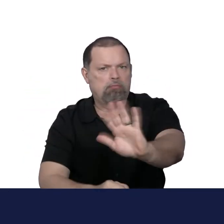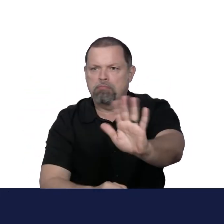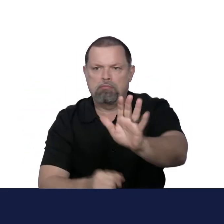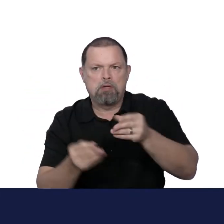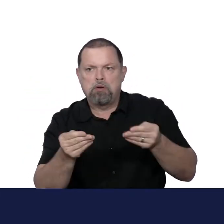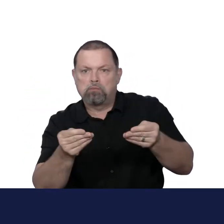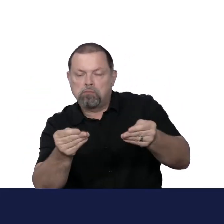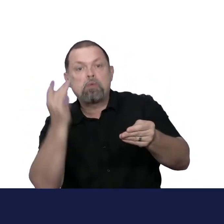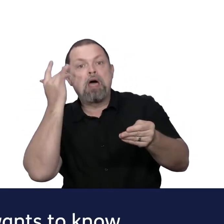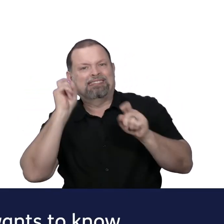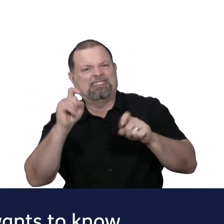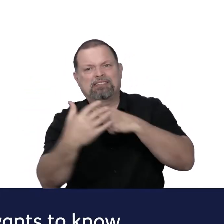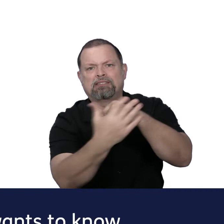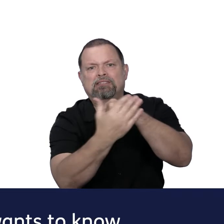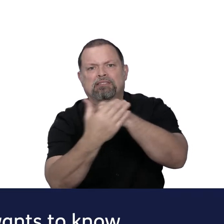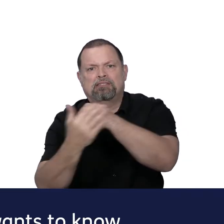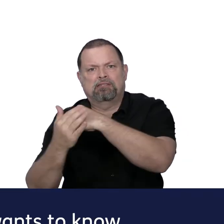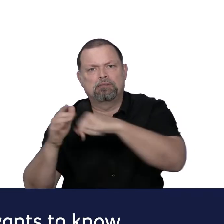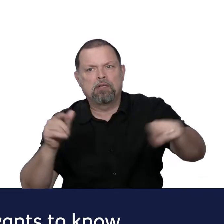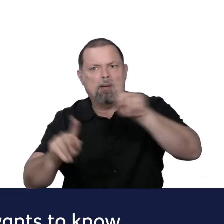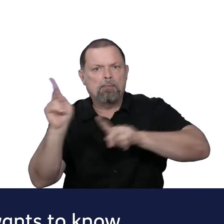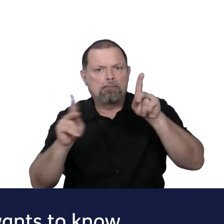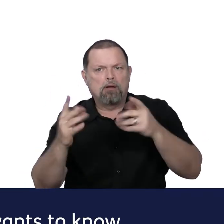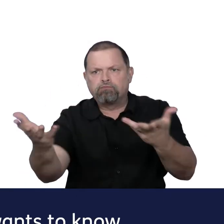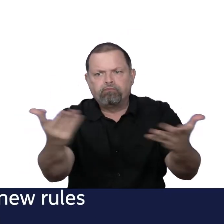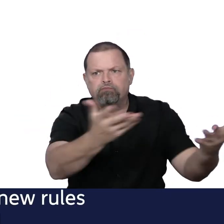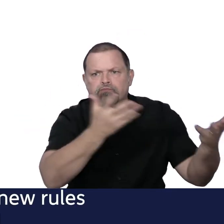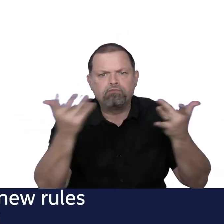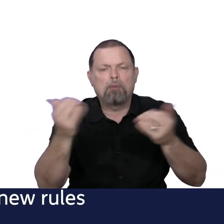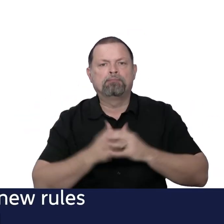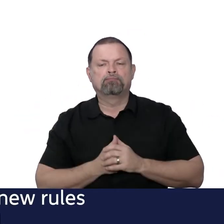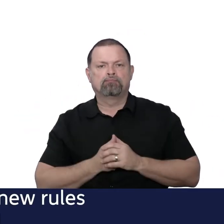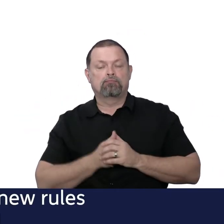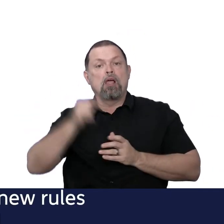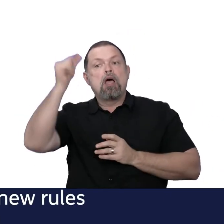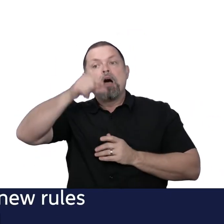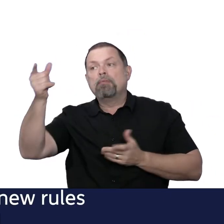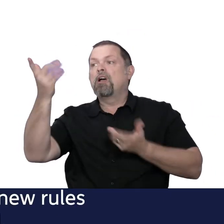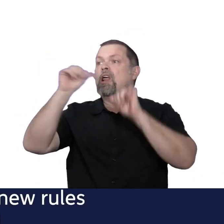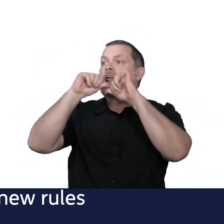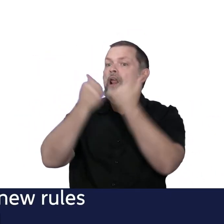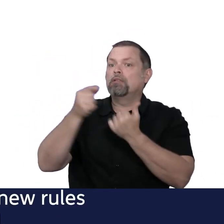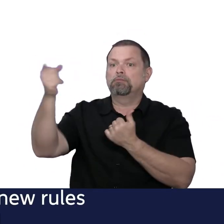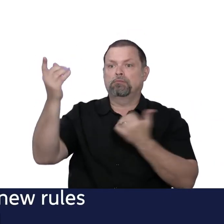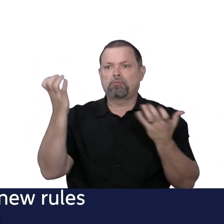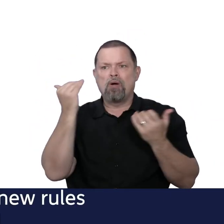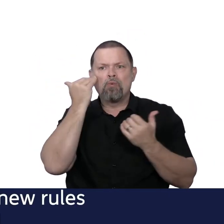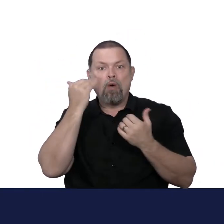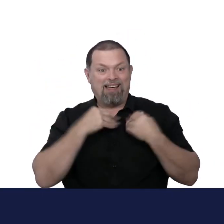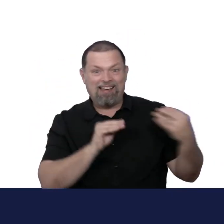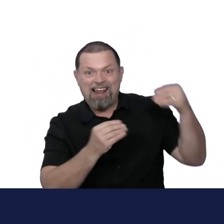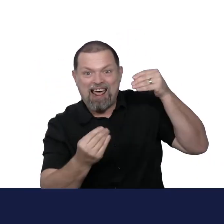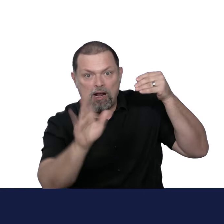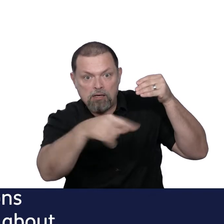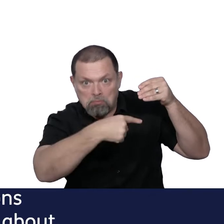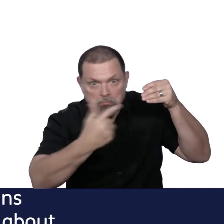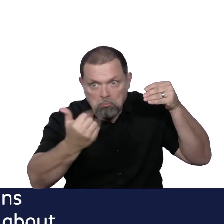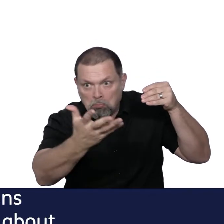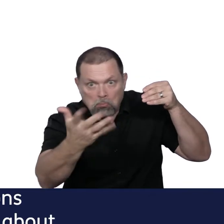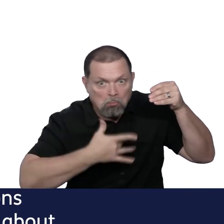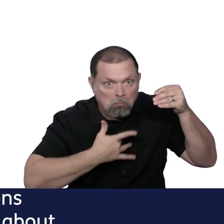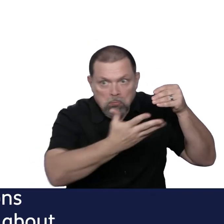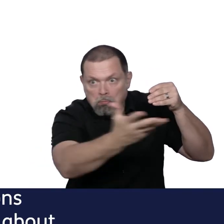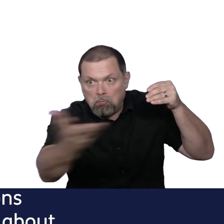first. The government or the agency wants to know what people think about the new rules before they are final. Here are